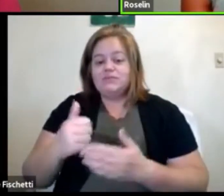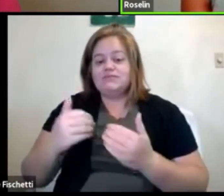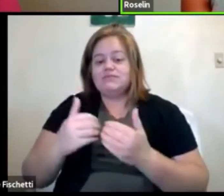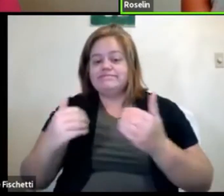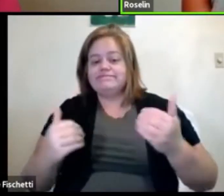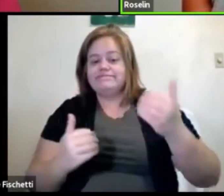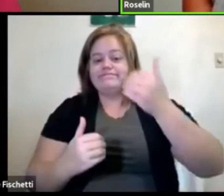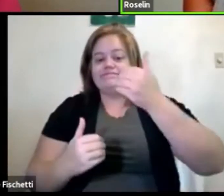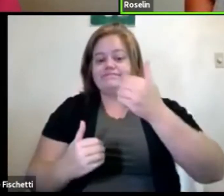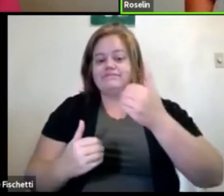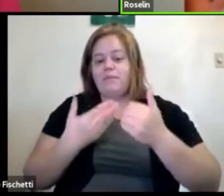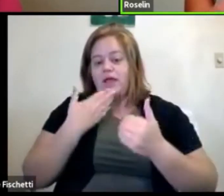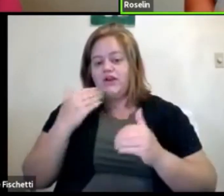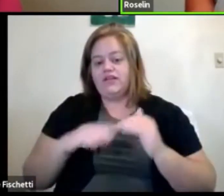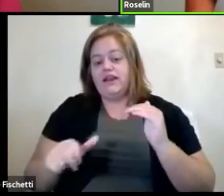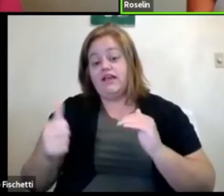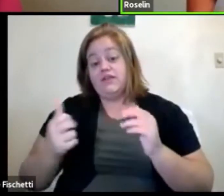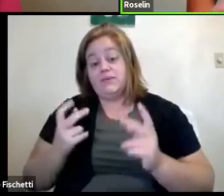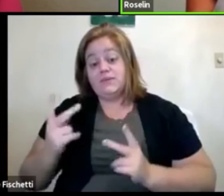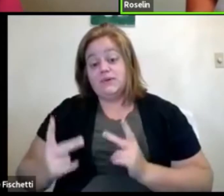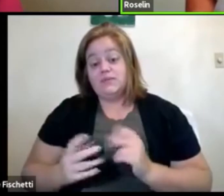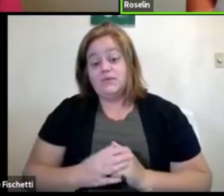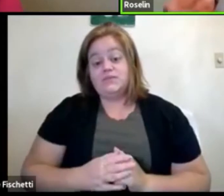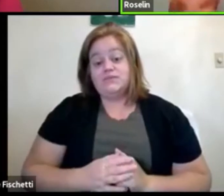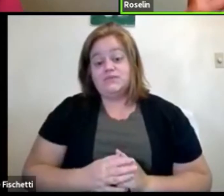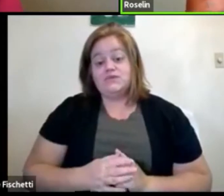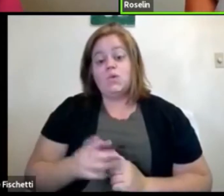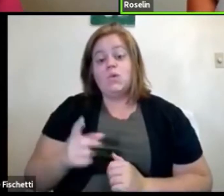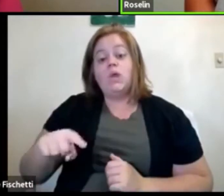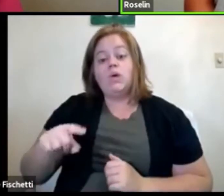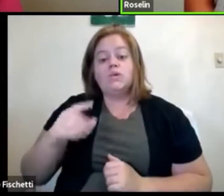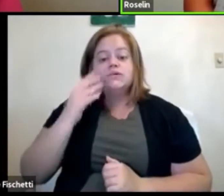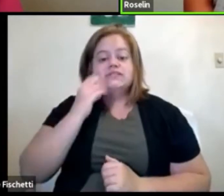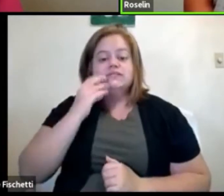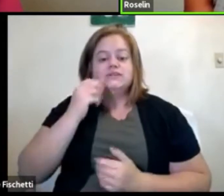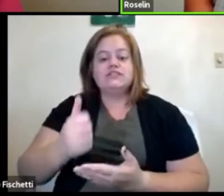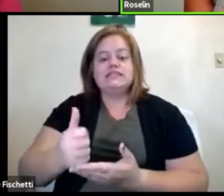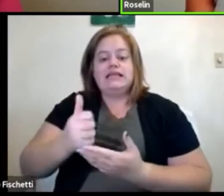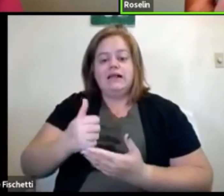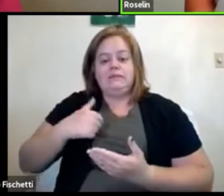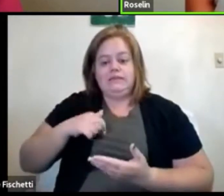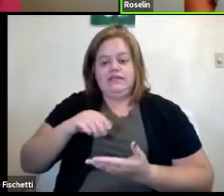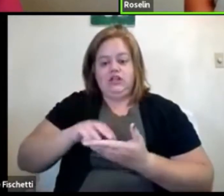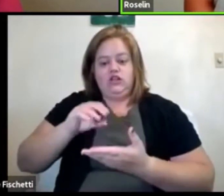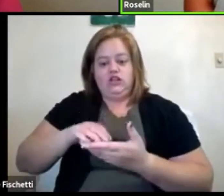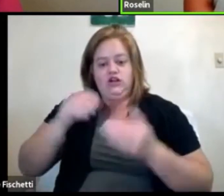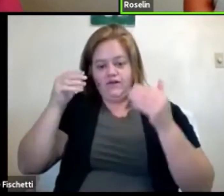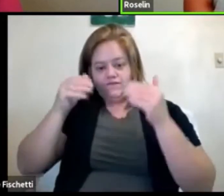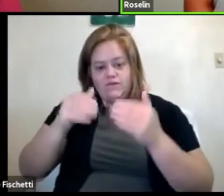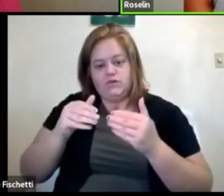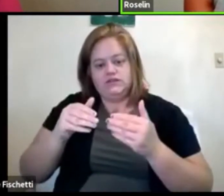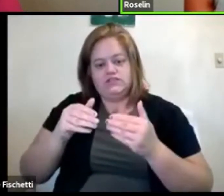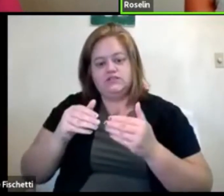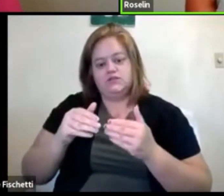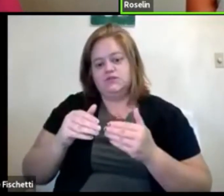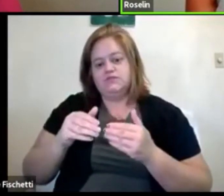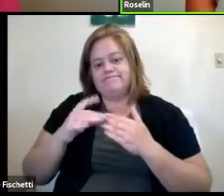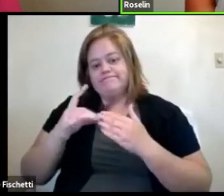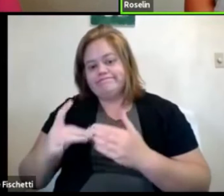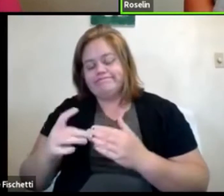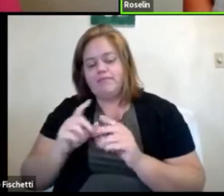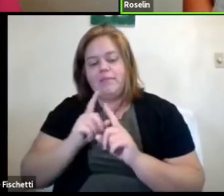else. So those experiences are the ones that made me focus on giving back. In